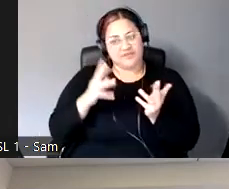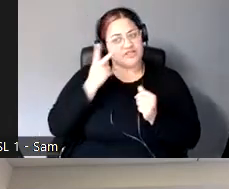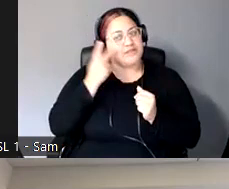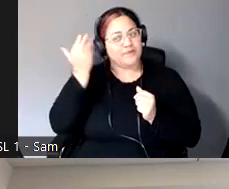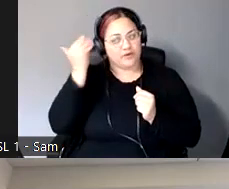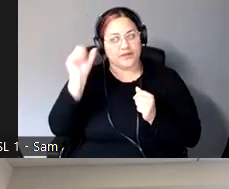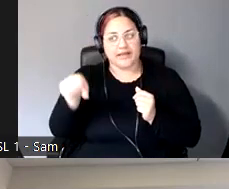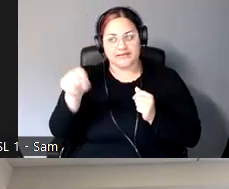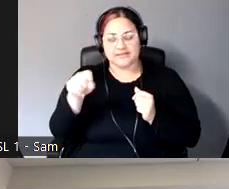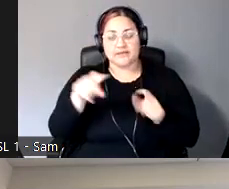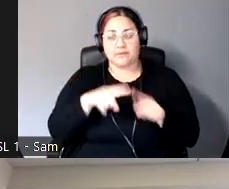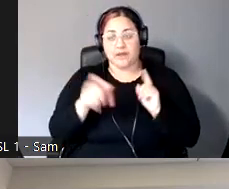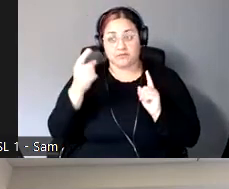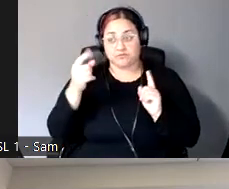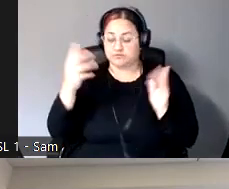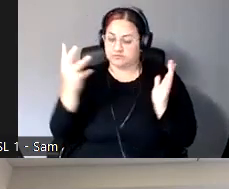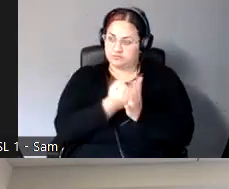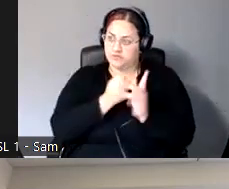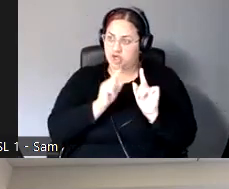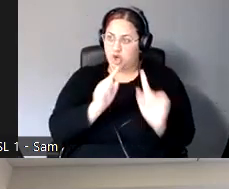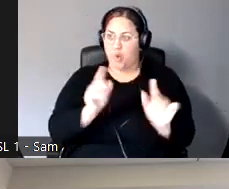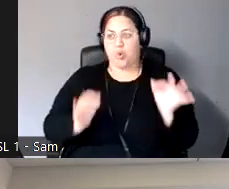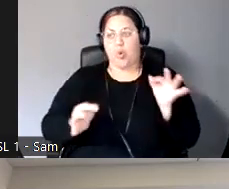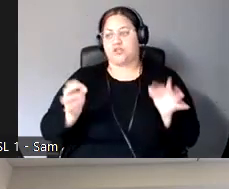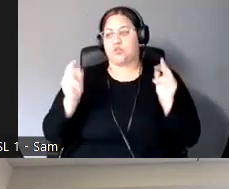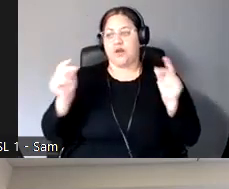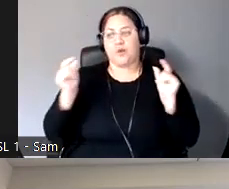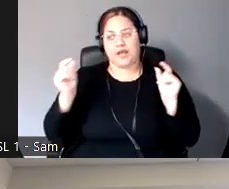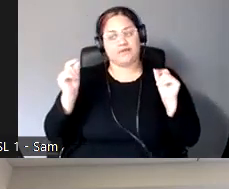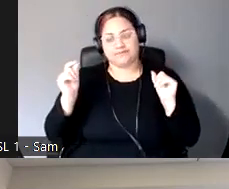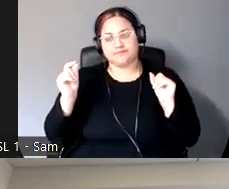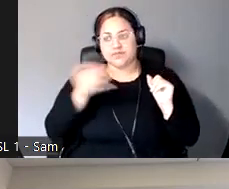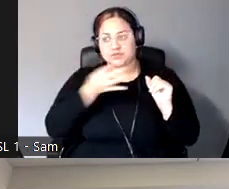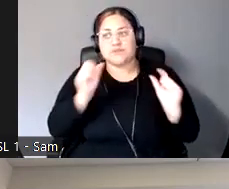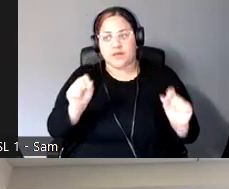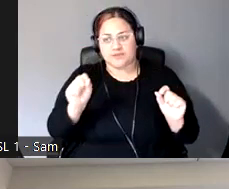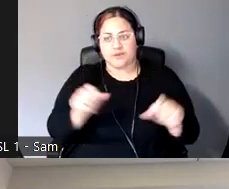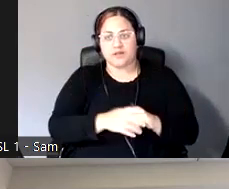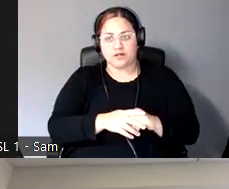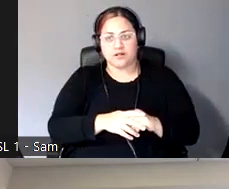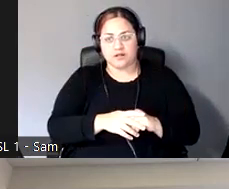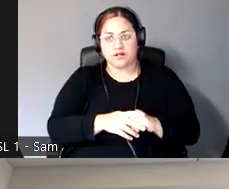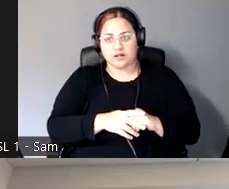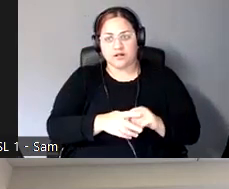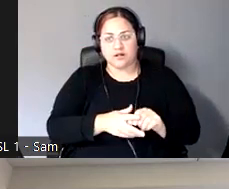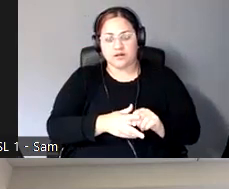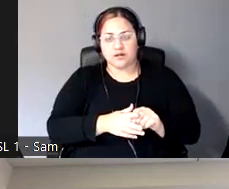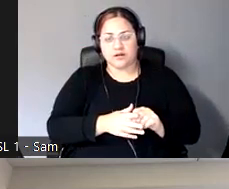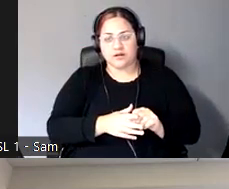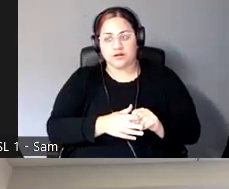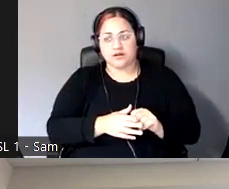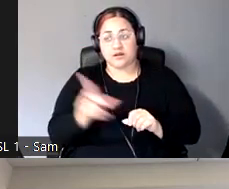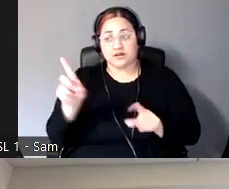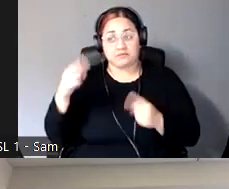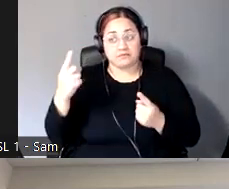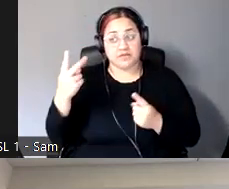should be going to court as fast as you possibly can when that happens to exercise your parenting time. Because this person says they haven't